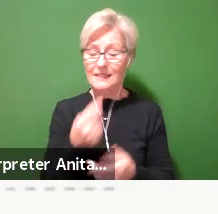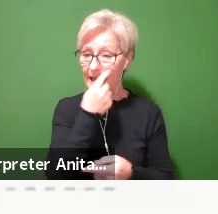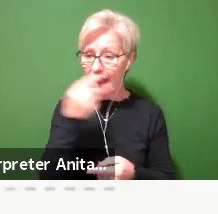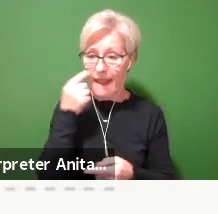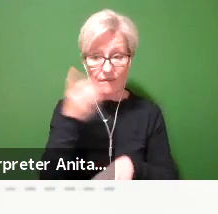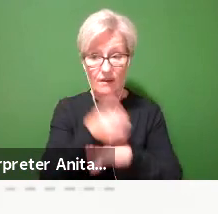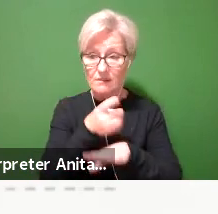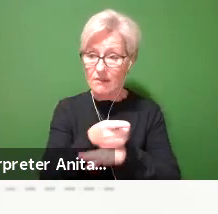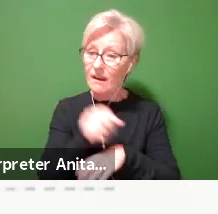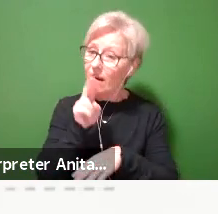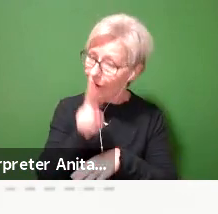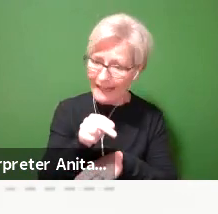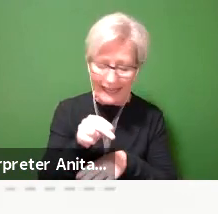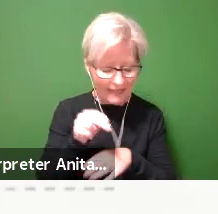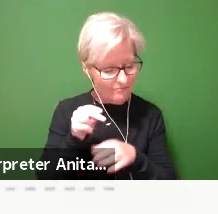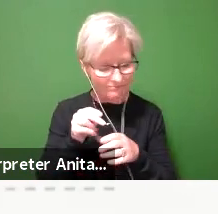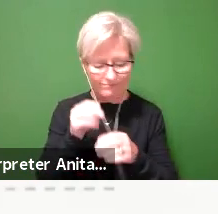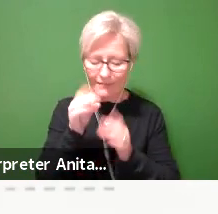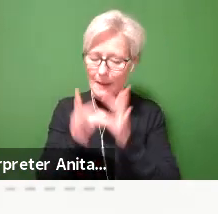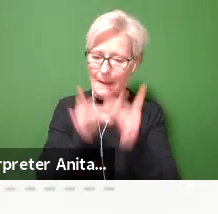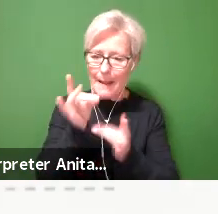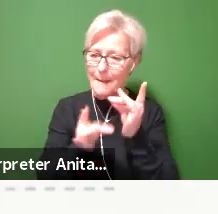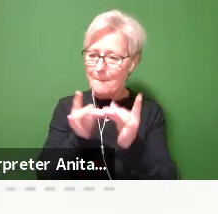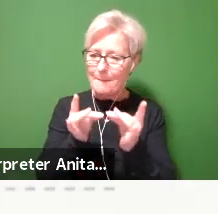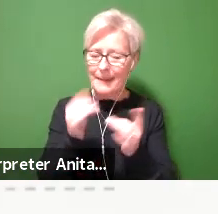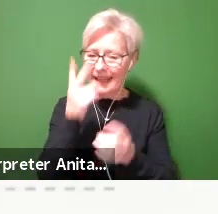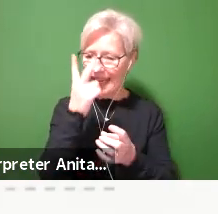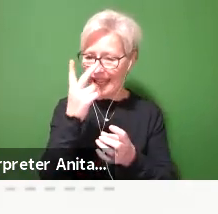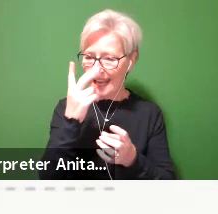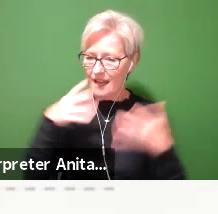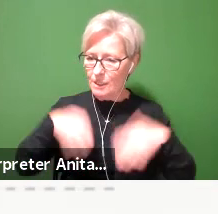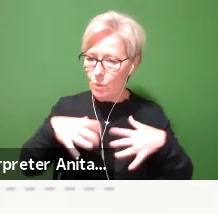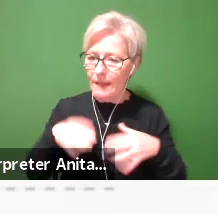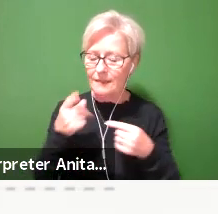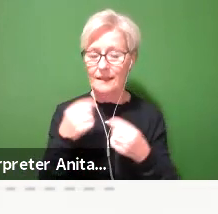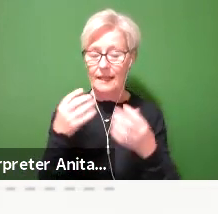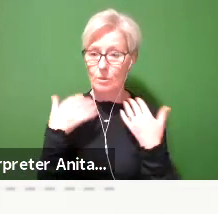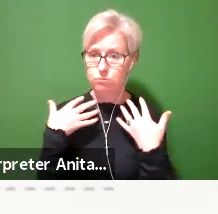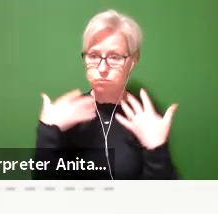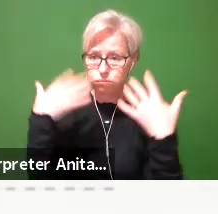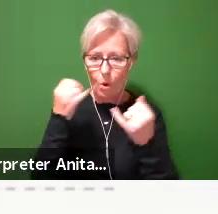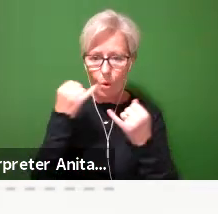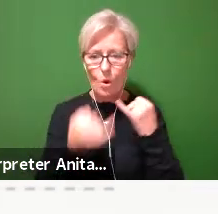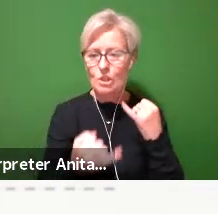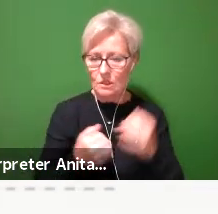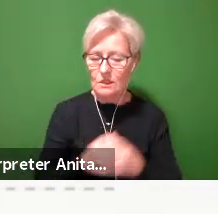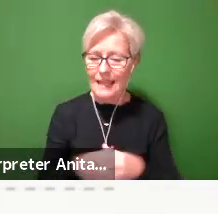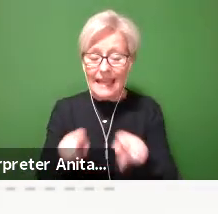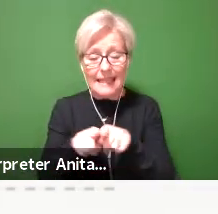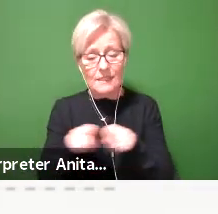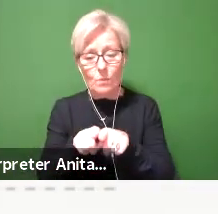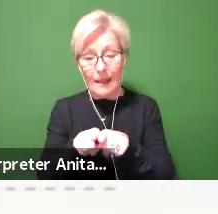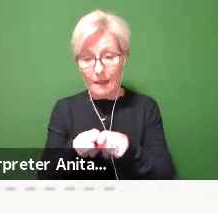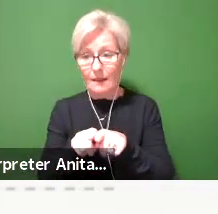of hot flashes and night sweats. Alcohol can increase your blood pressure and can cause liver damage. Remember